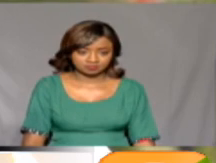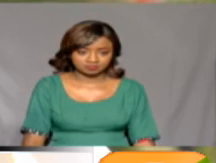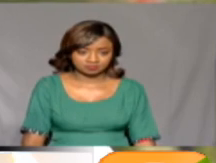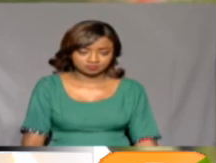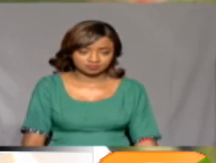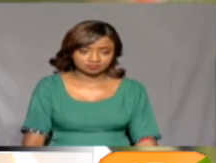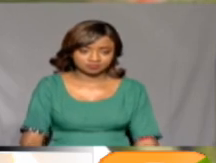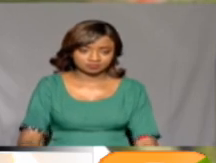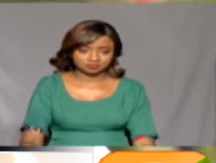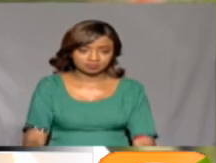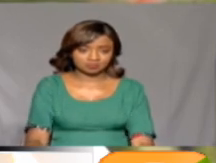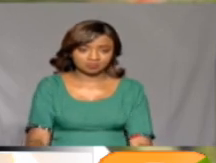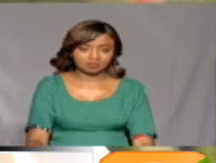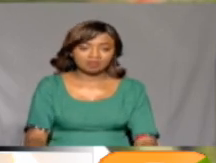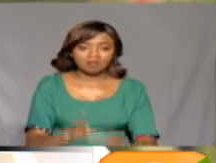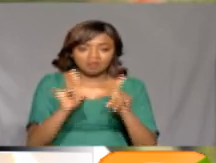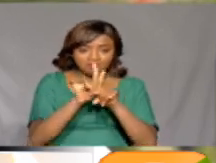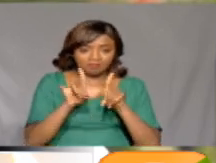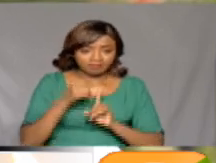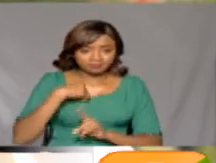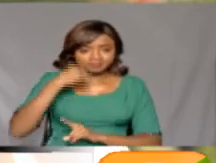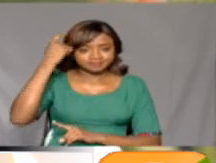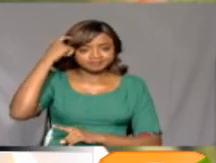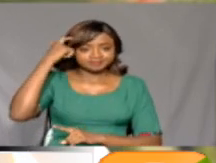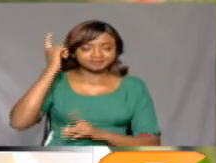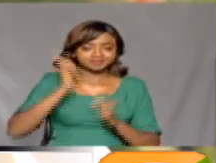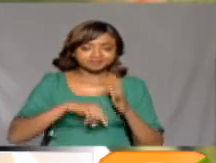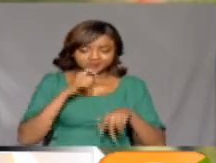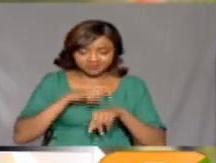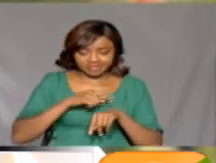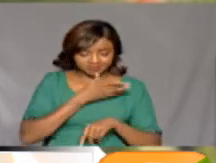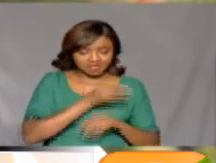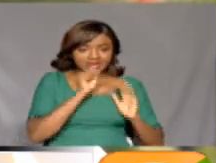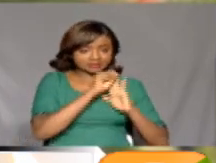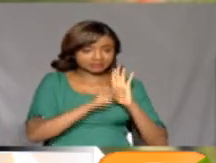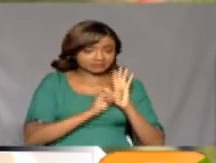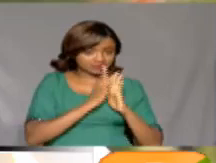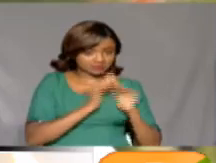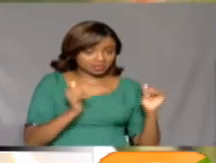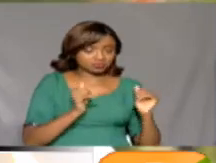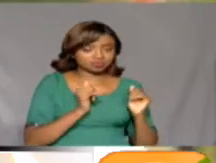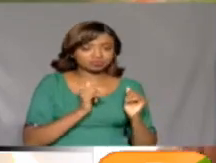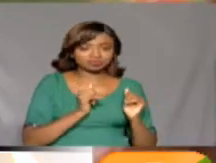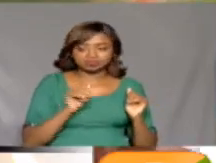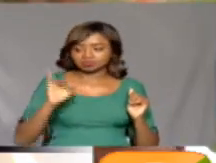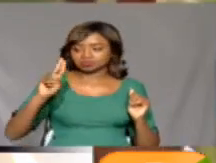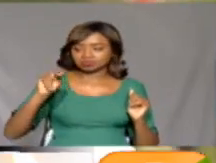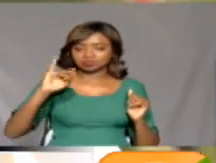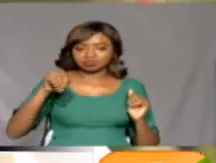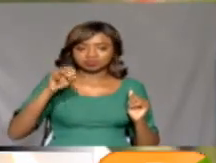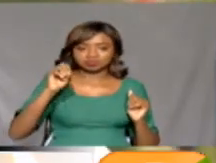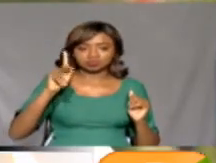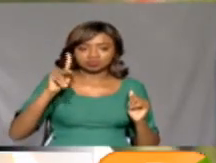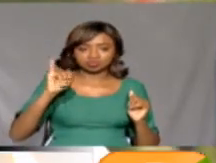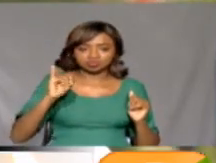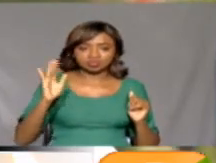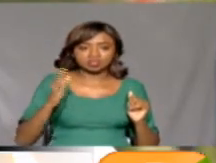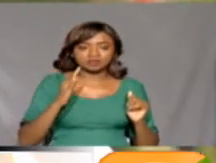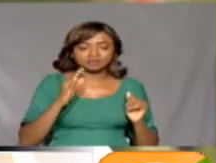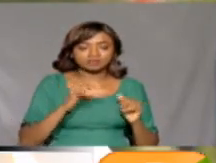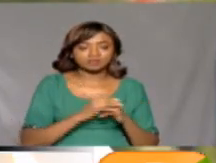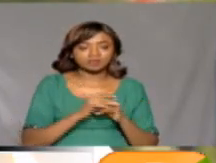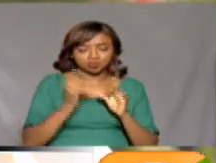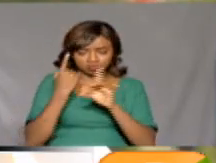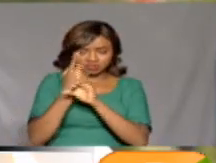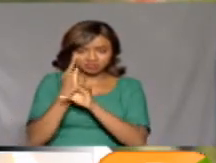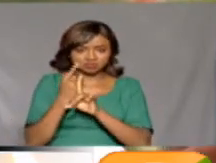I remember on that particular day, while we are still there at State House, Njoki Ndungu and other people